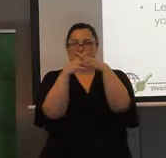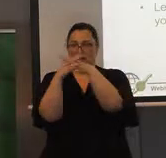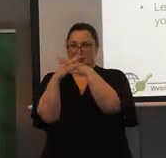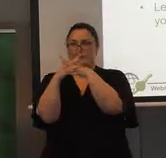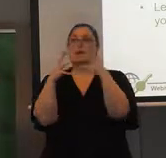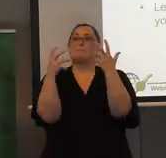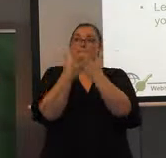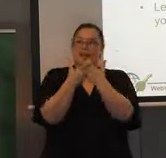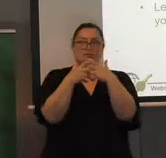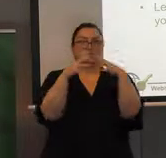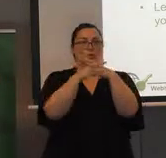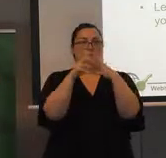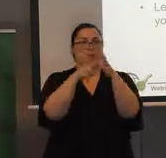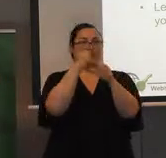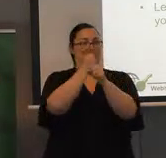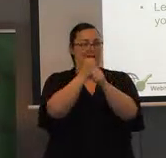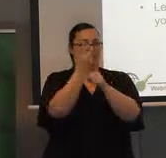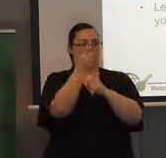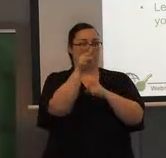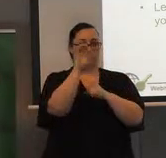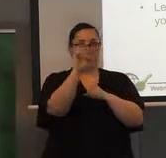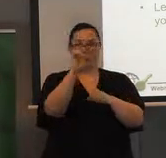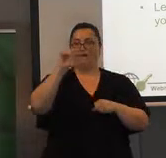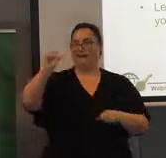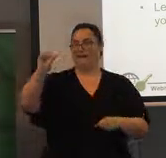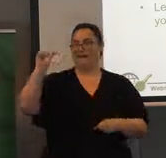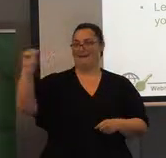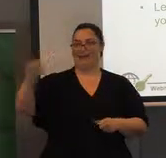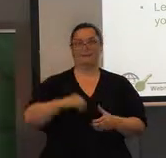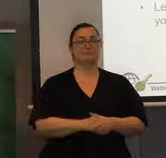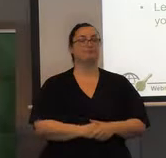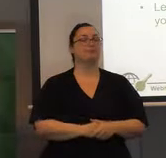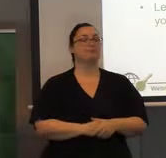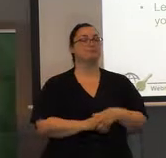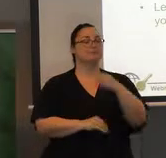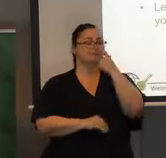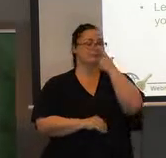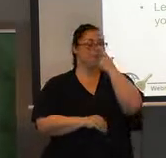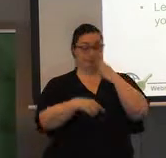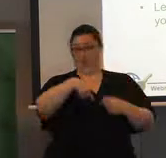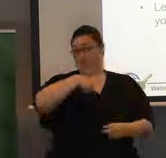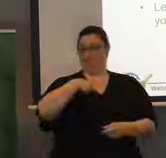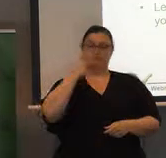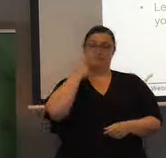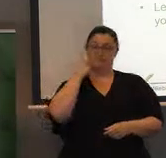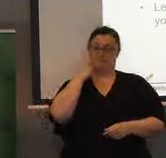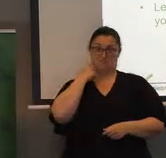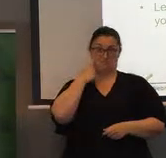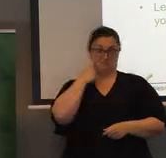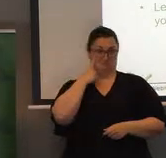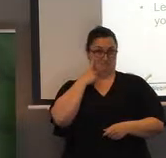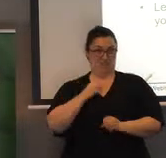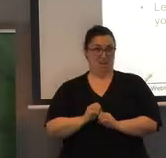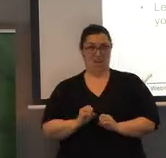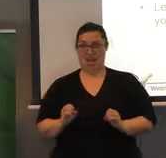had created that met WCAG 2 to level AA. So the organization gave me the 3 examples. You